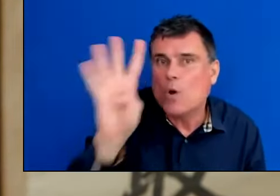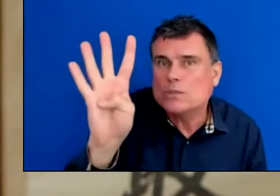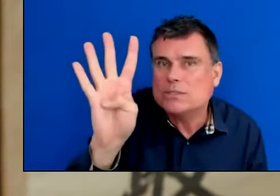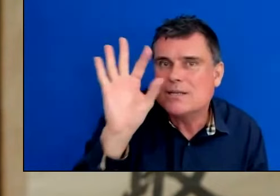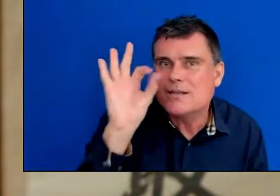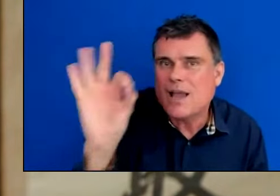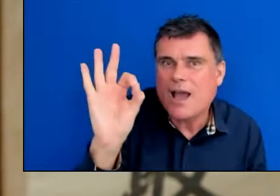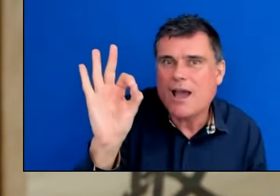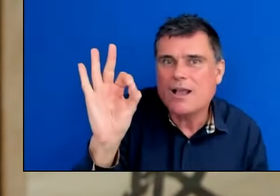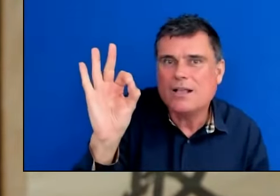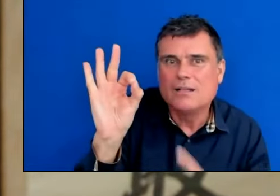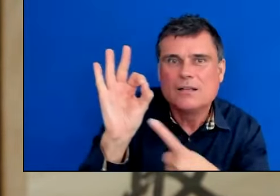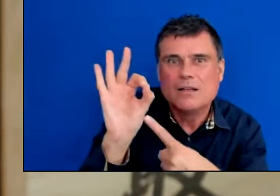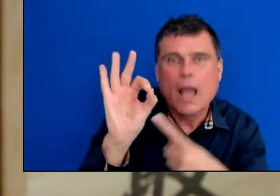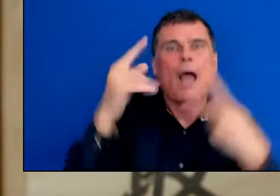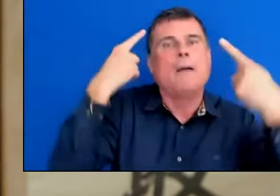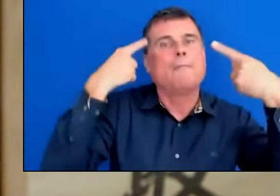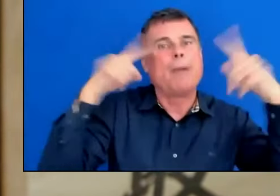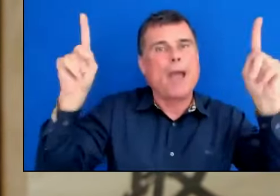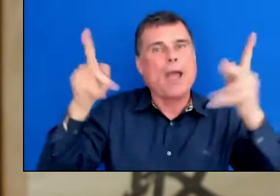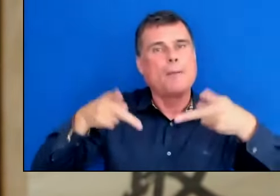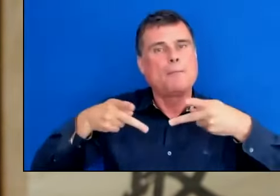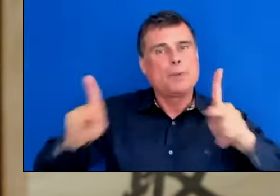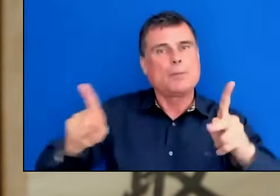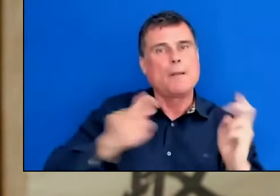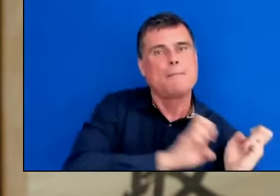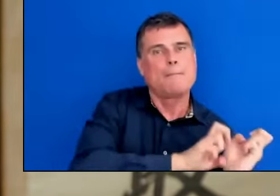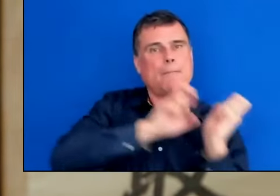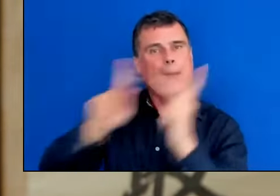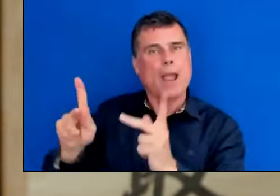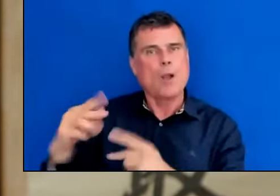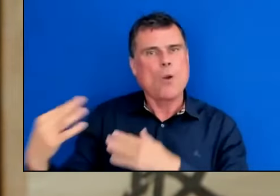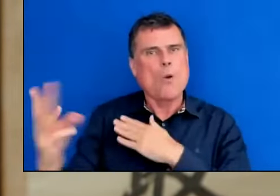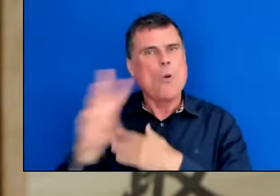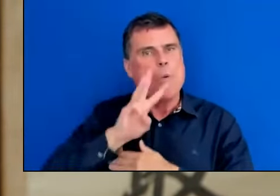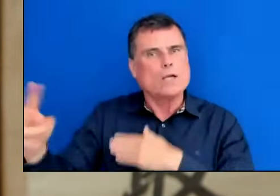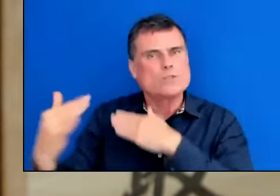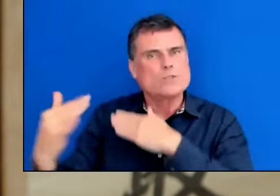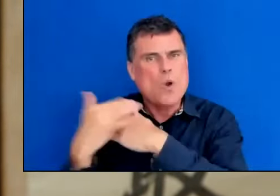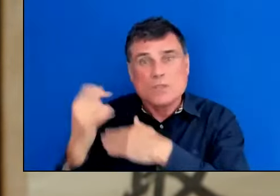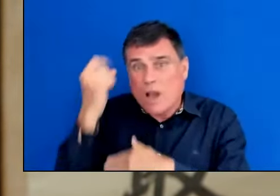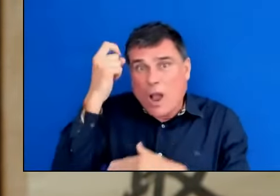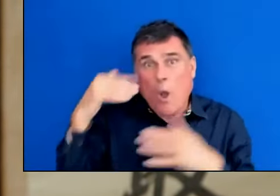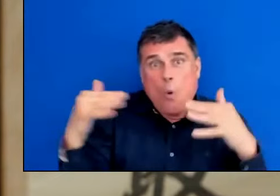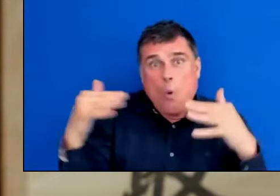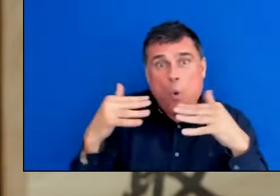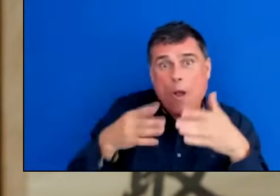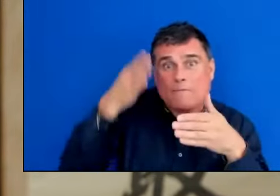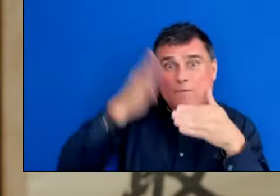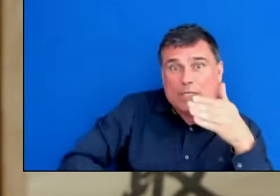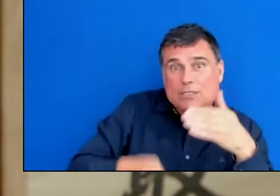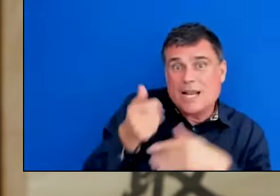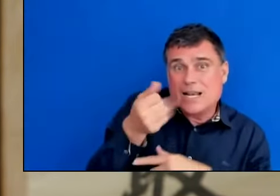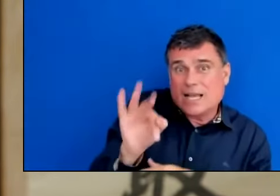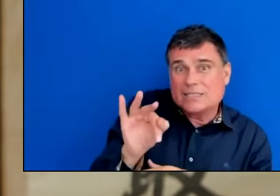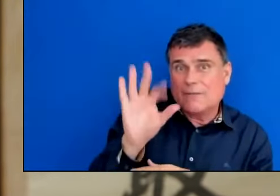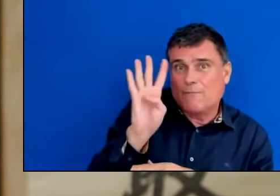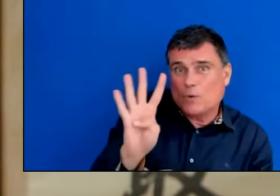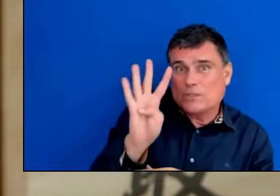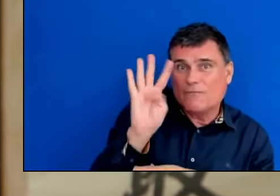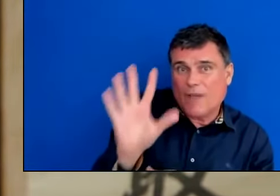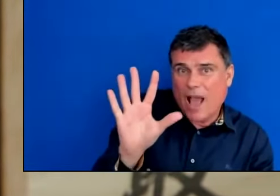the West Coast. In 1945, the war ended, and with